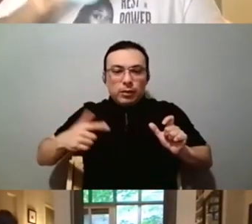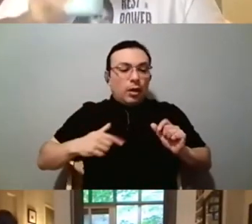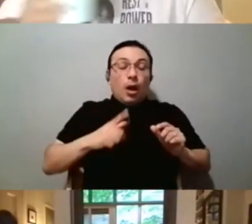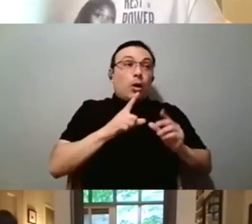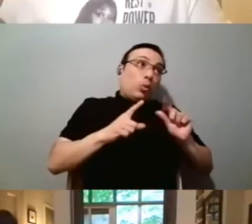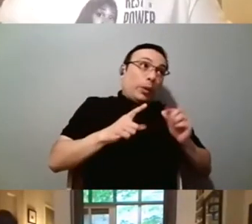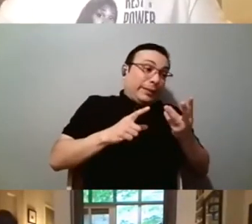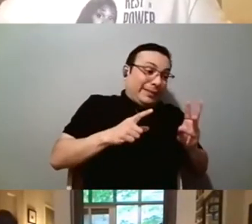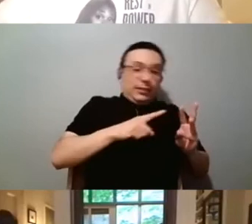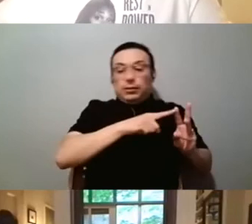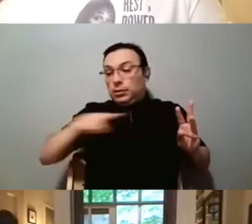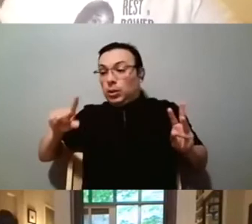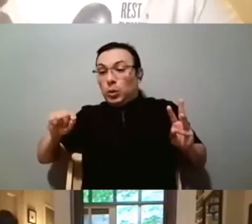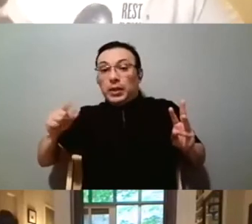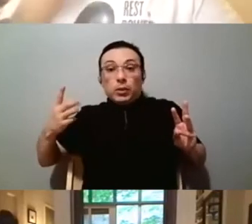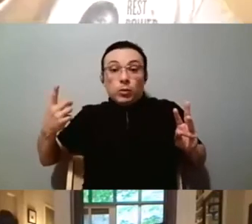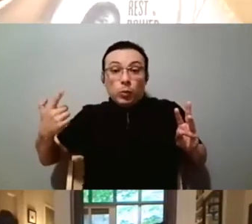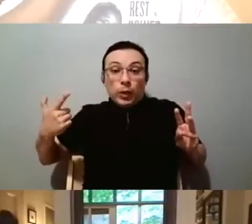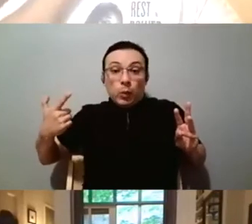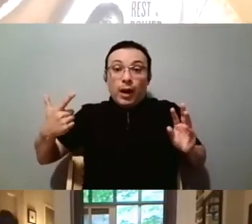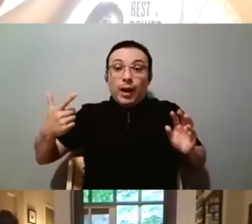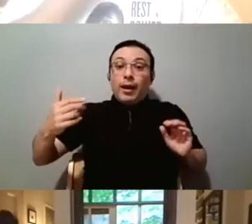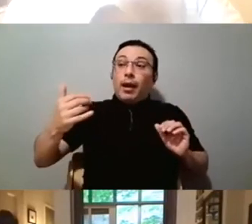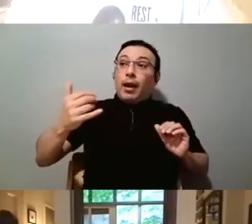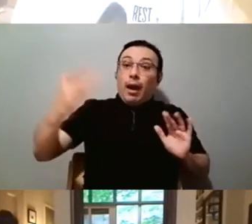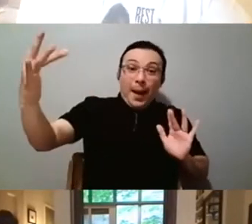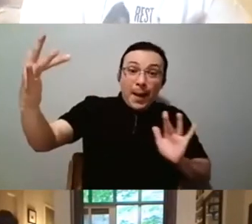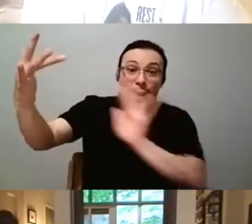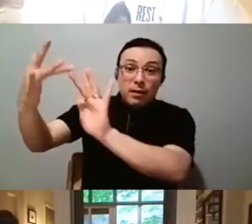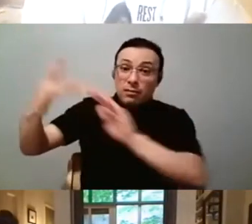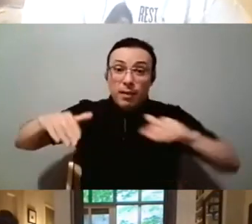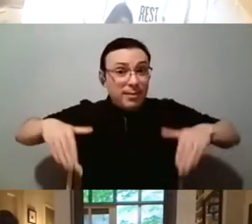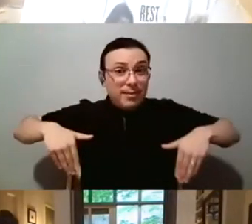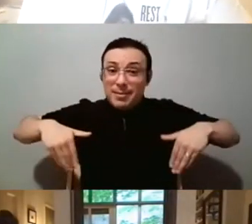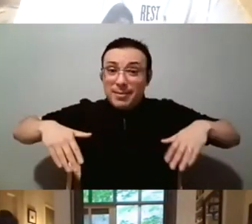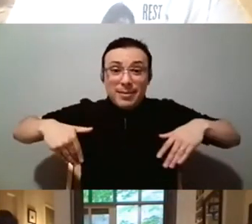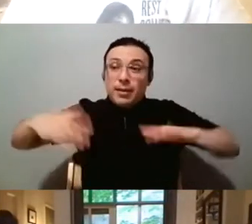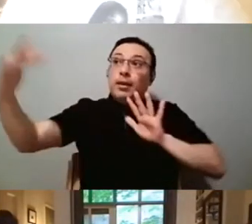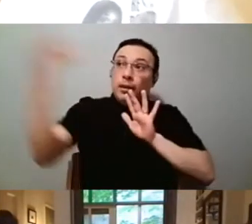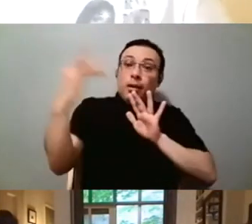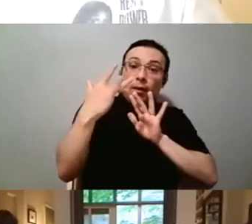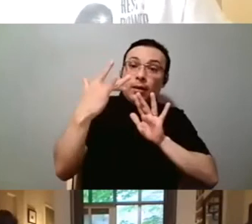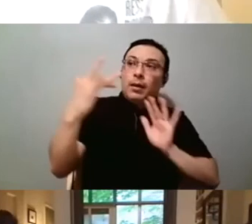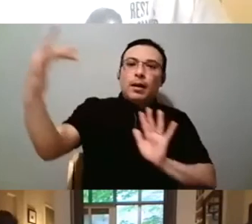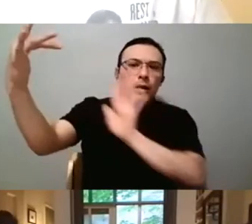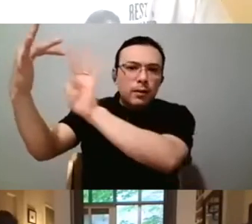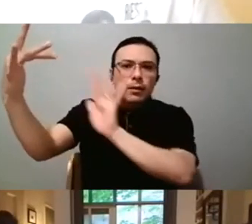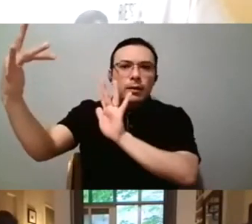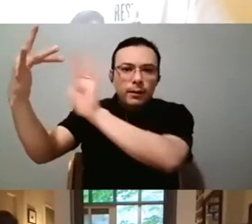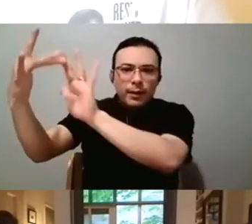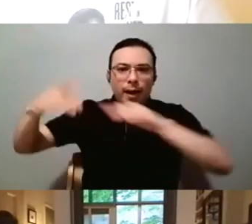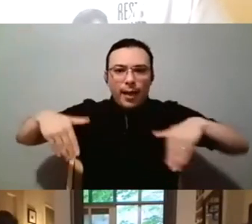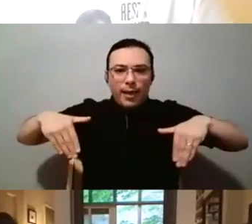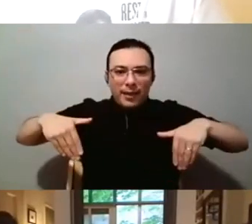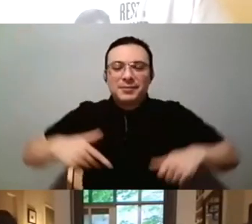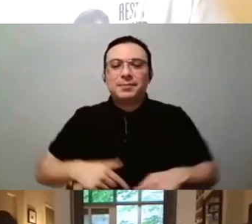have not communicated right as of yet but we do hear them when